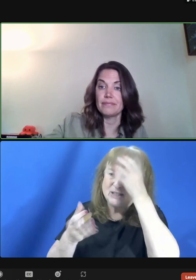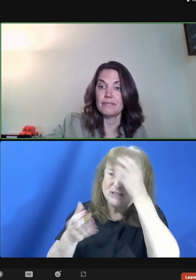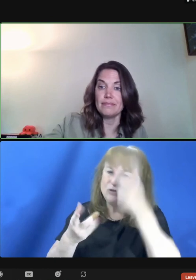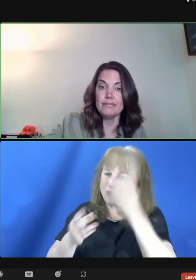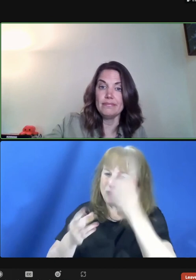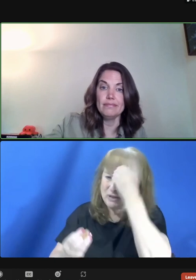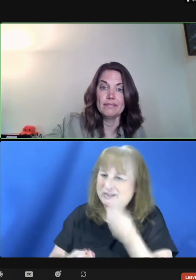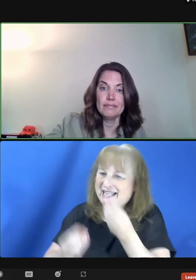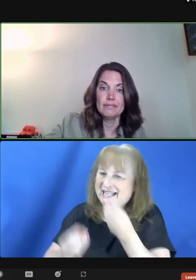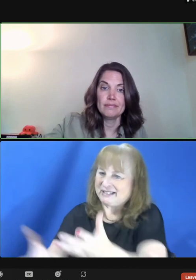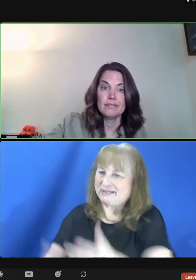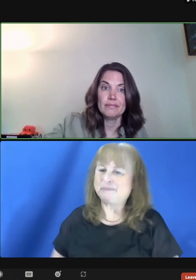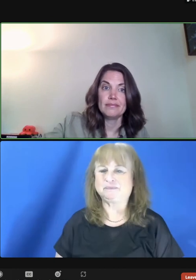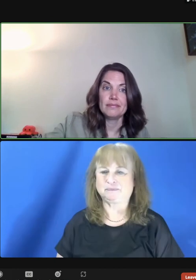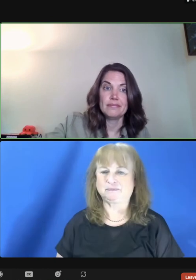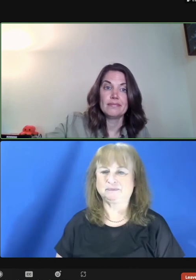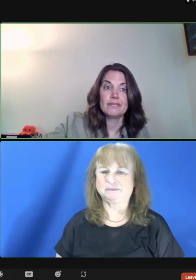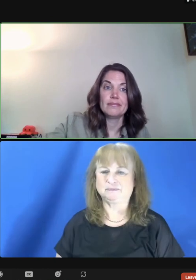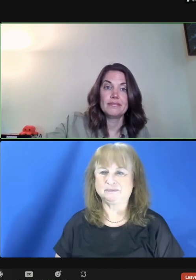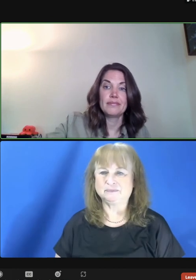them?